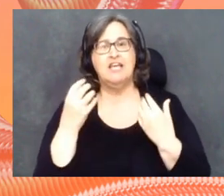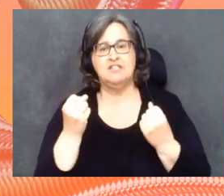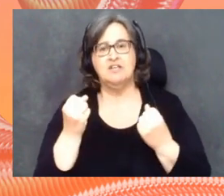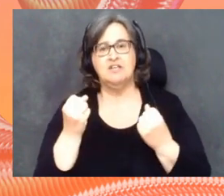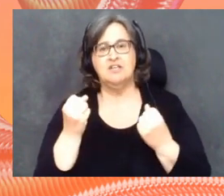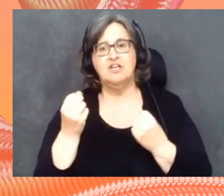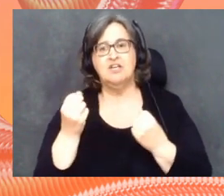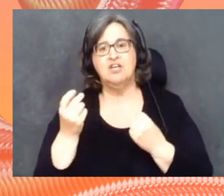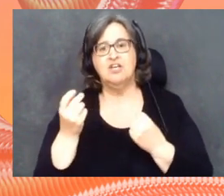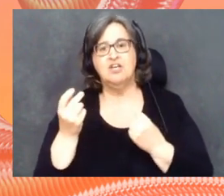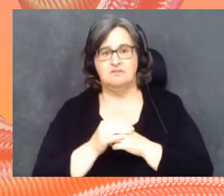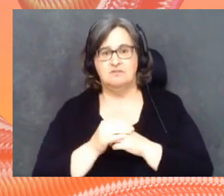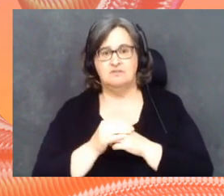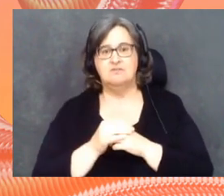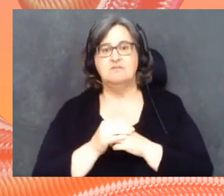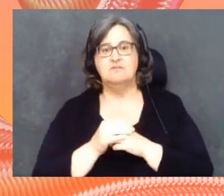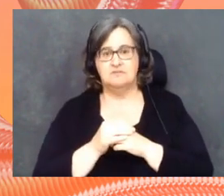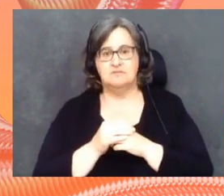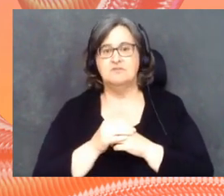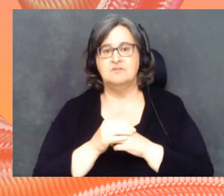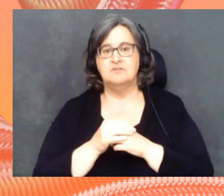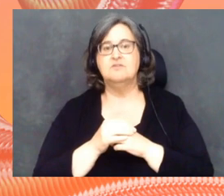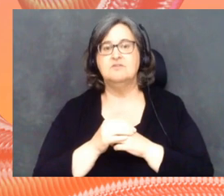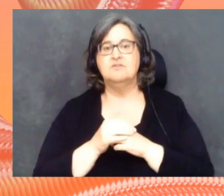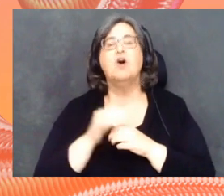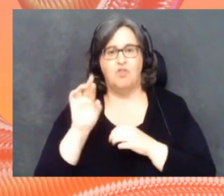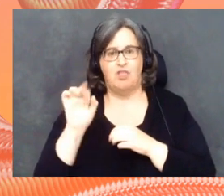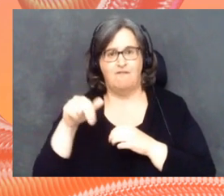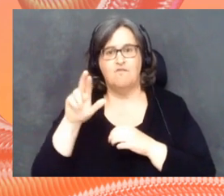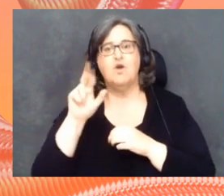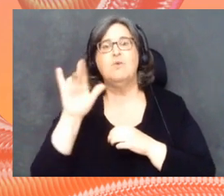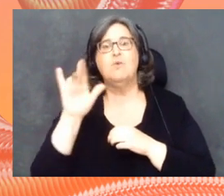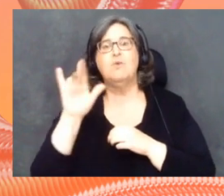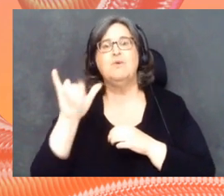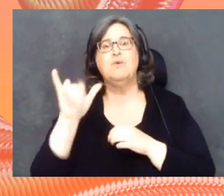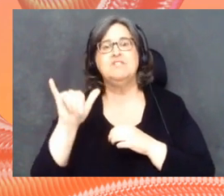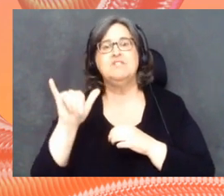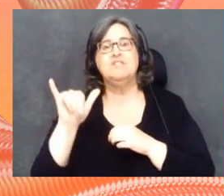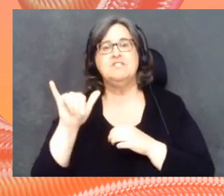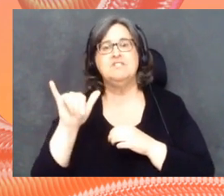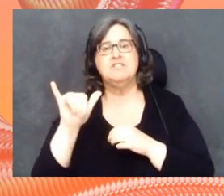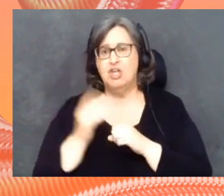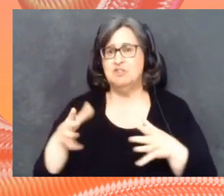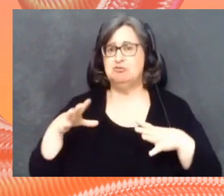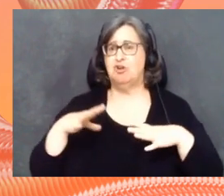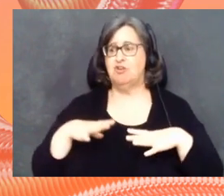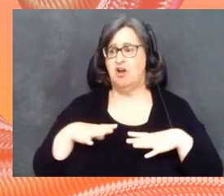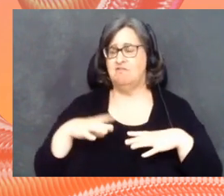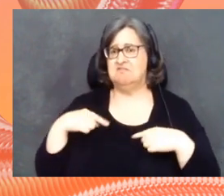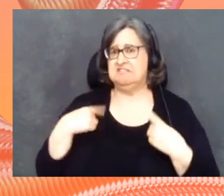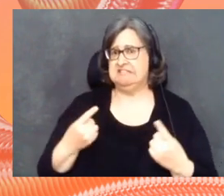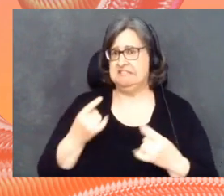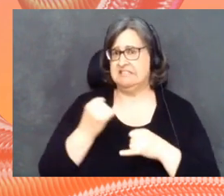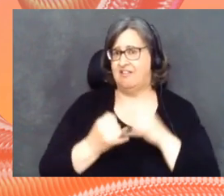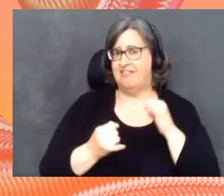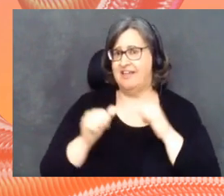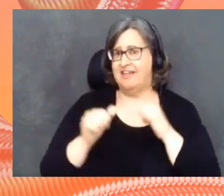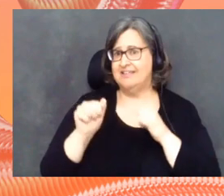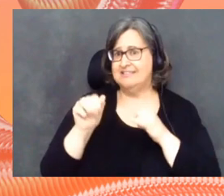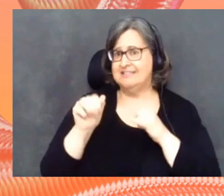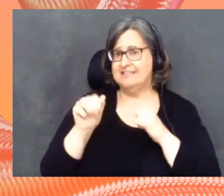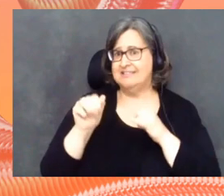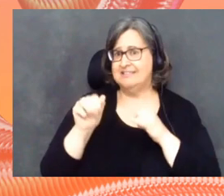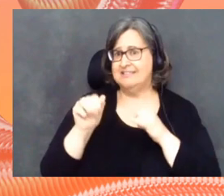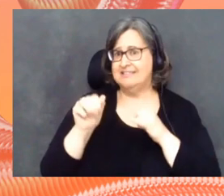actually took sabbaticals since the last time we were together for an Allied Media Conference. Right. And I feel like we've both been moving